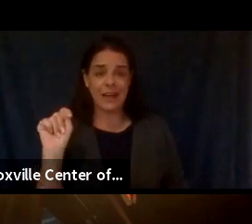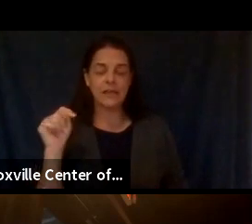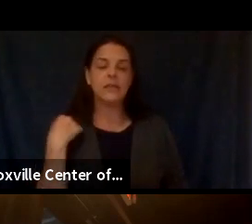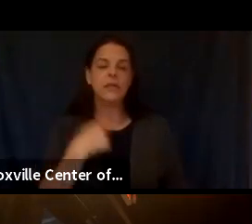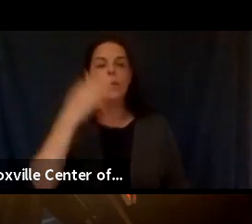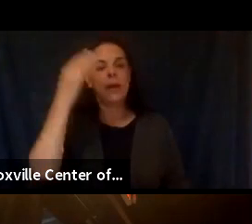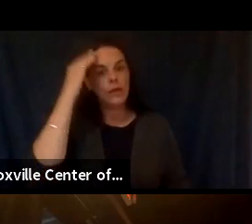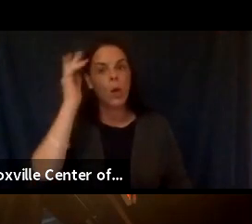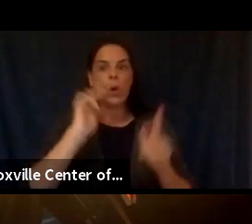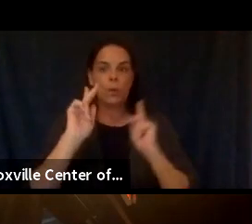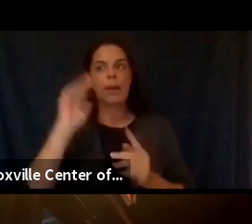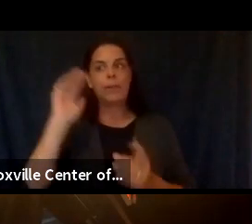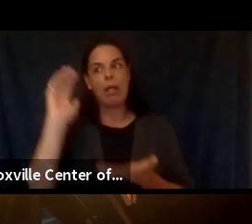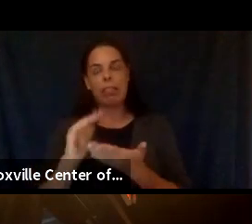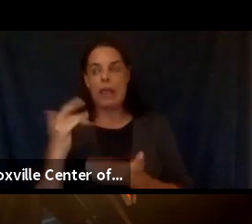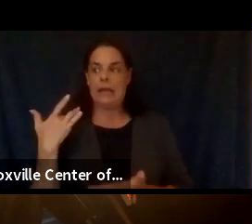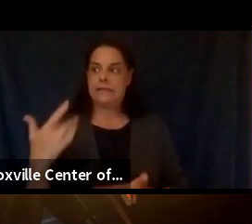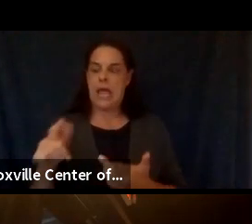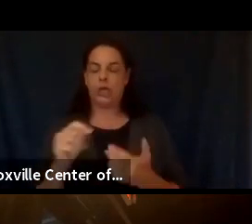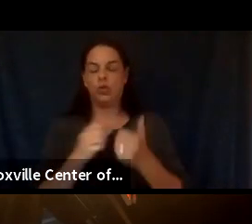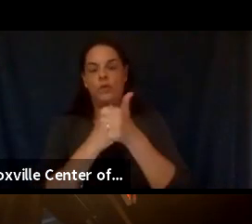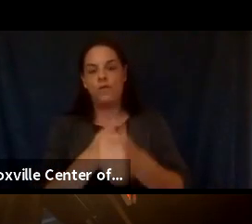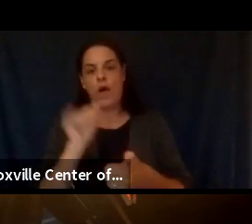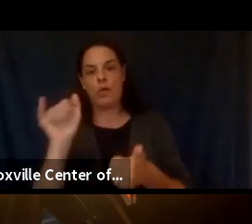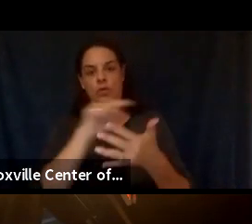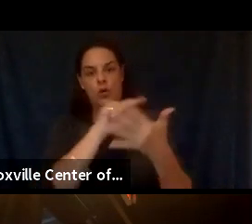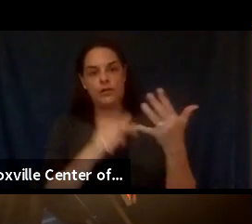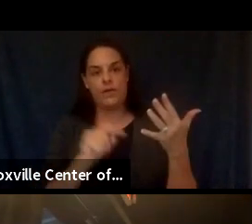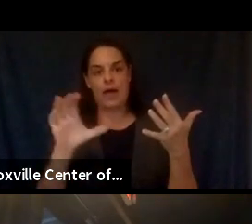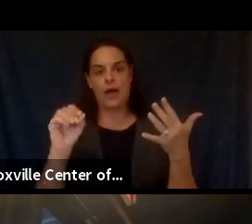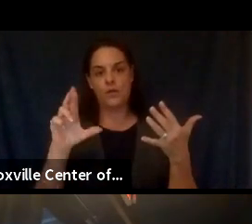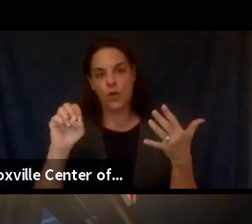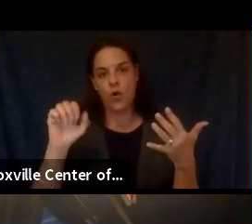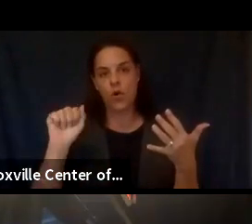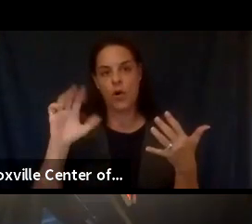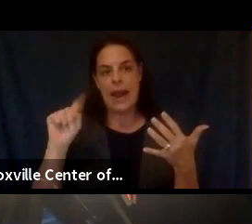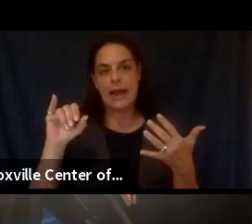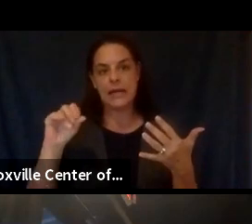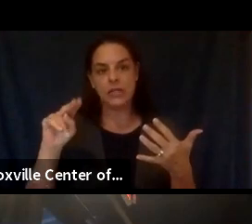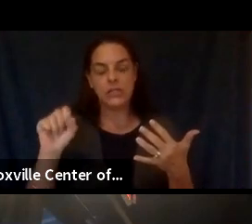people are less likely to observe those 5 core actions.